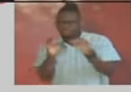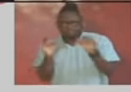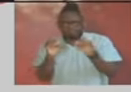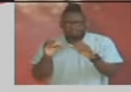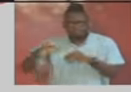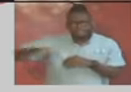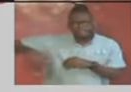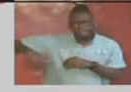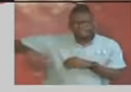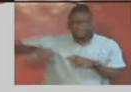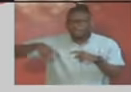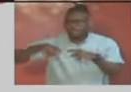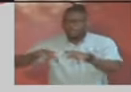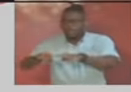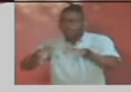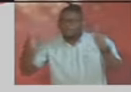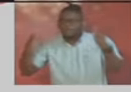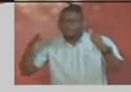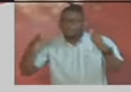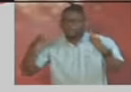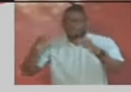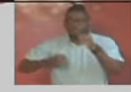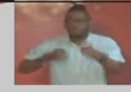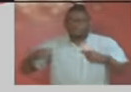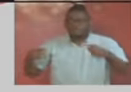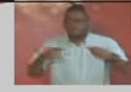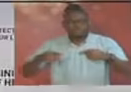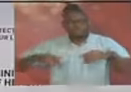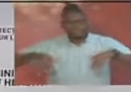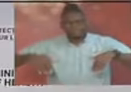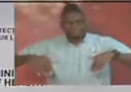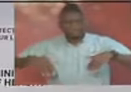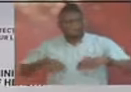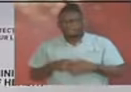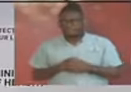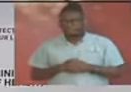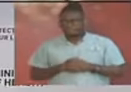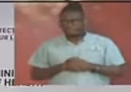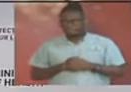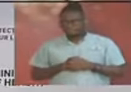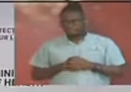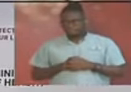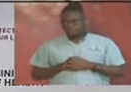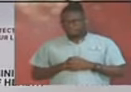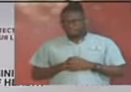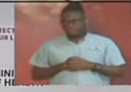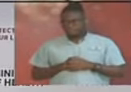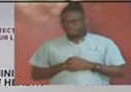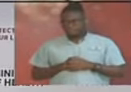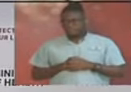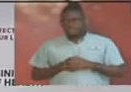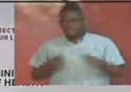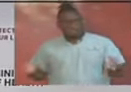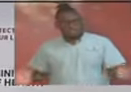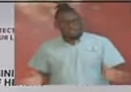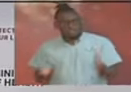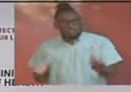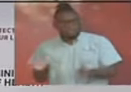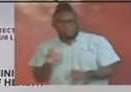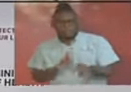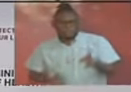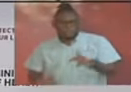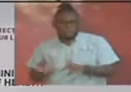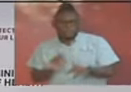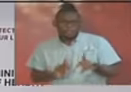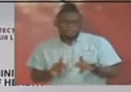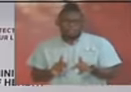to that particular aspect you noted. Thank you, CMO, and we continue to encourage persons to review your own